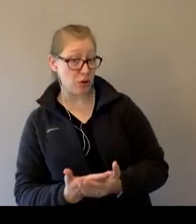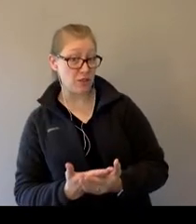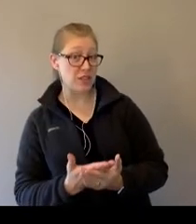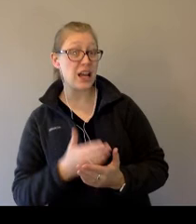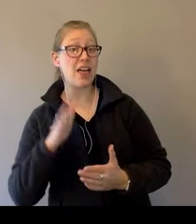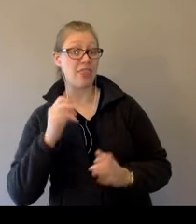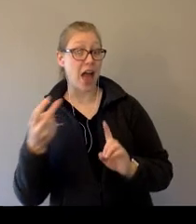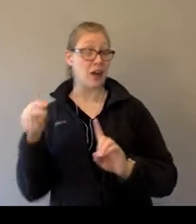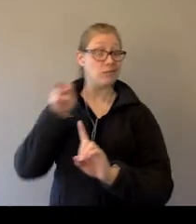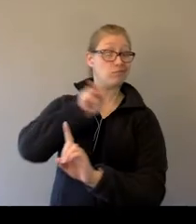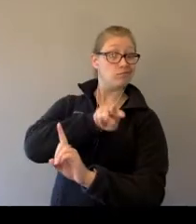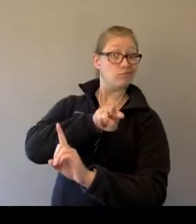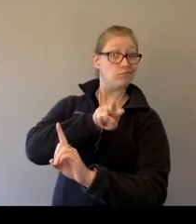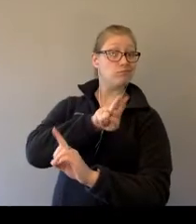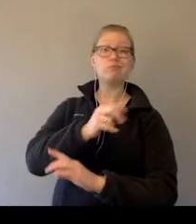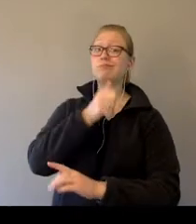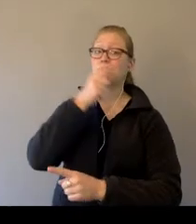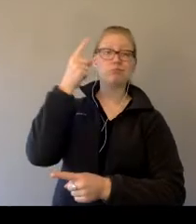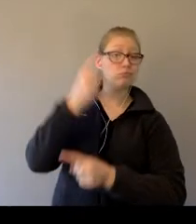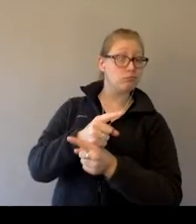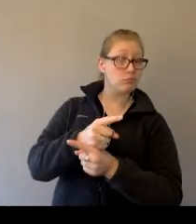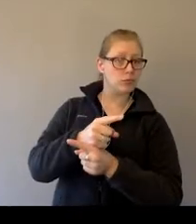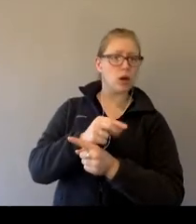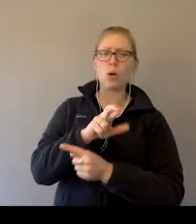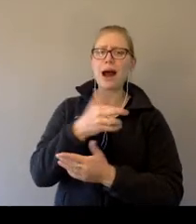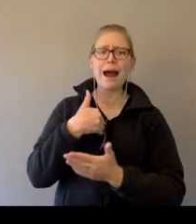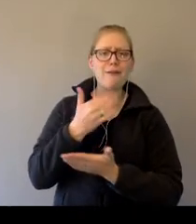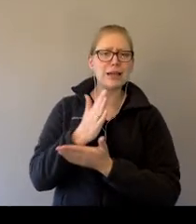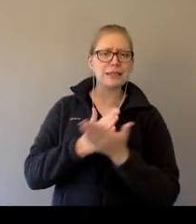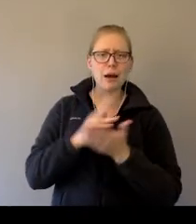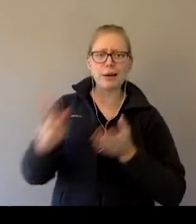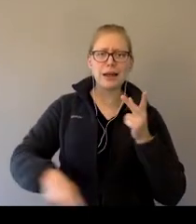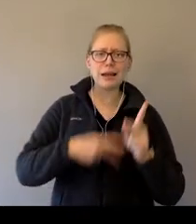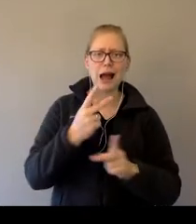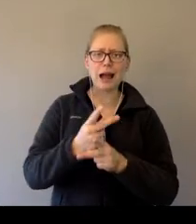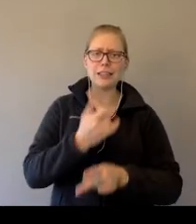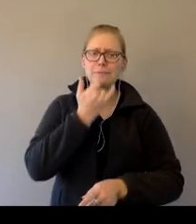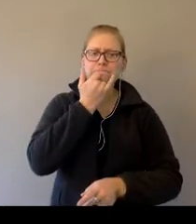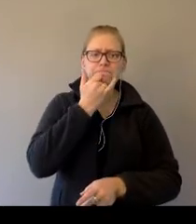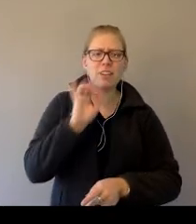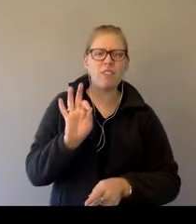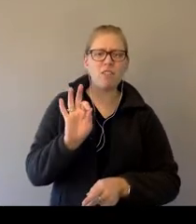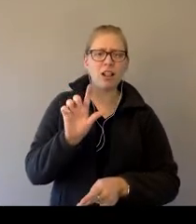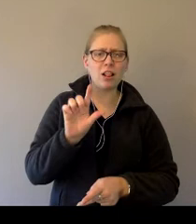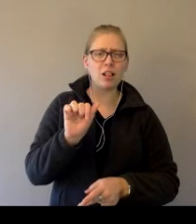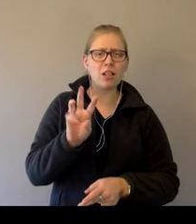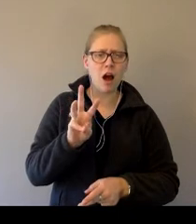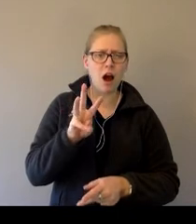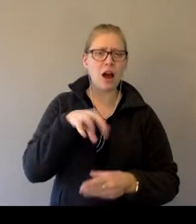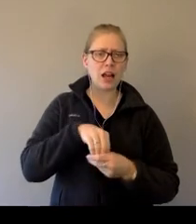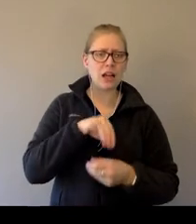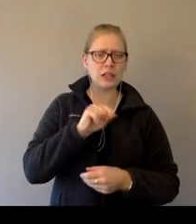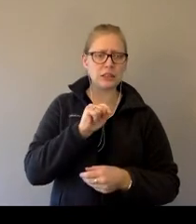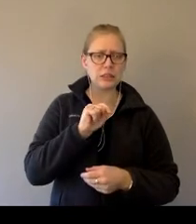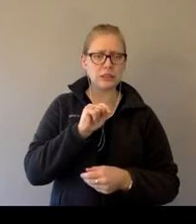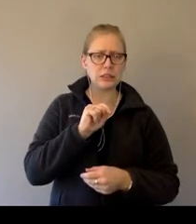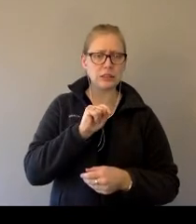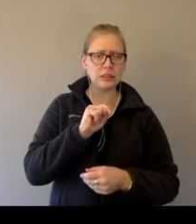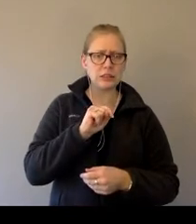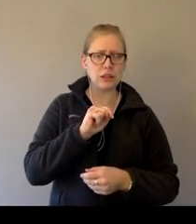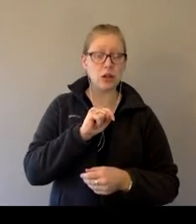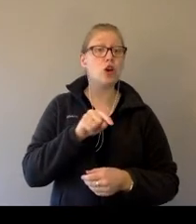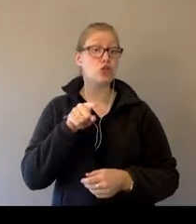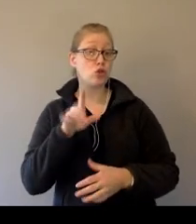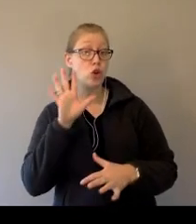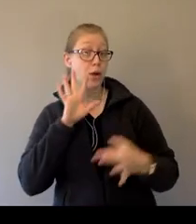incorrect or flawed in some way. So you'll acknowledge that opposite position, and then you'll prove why